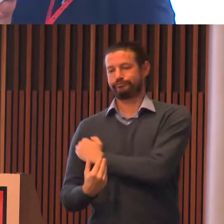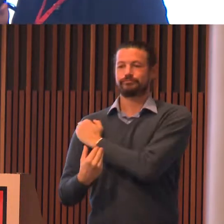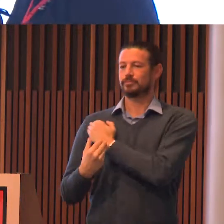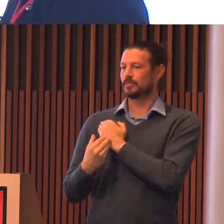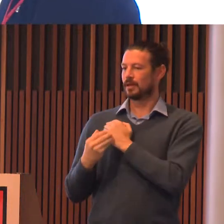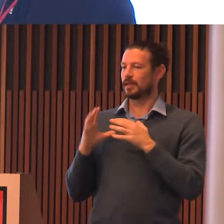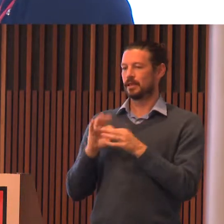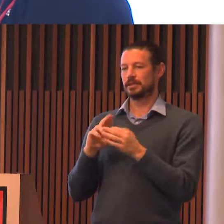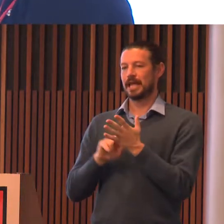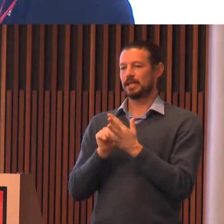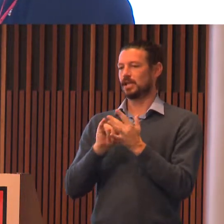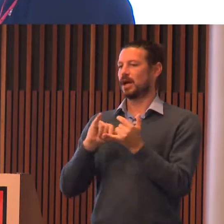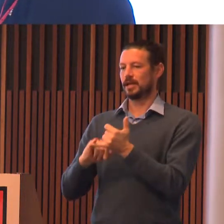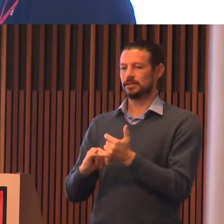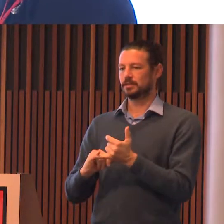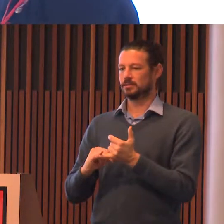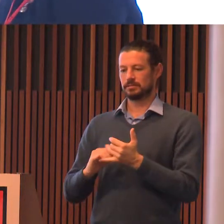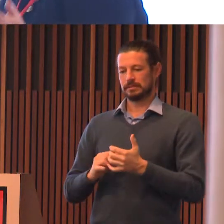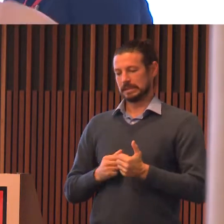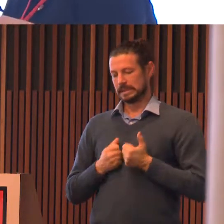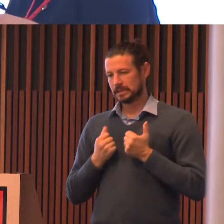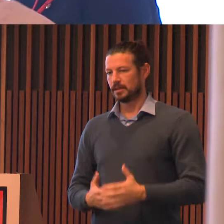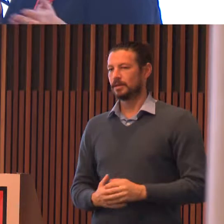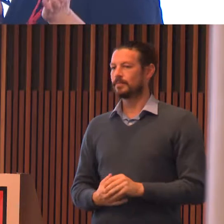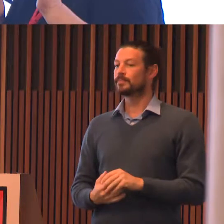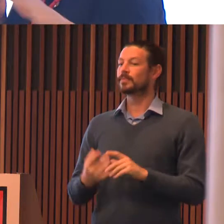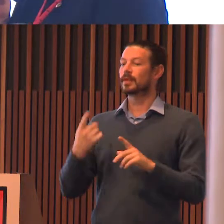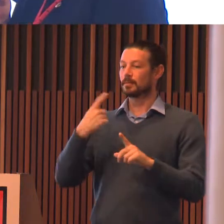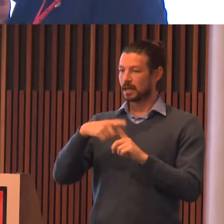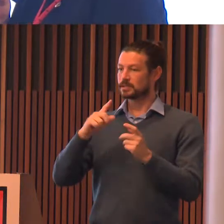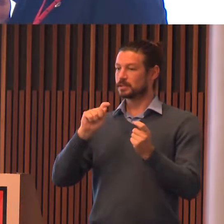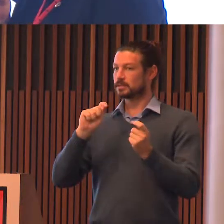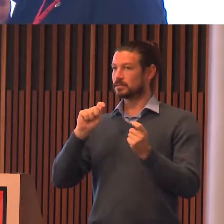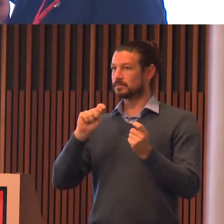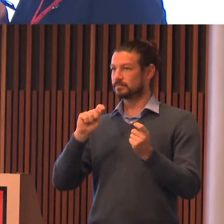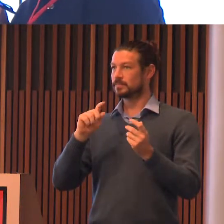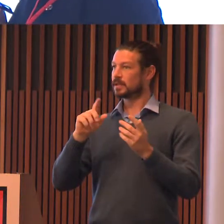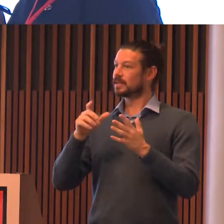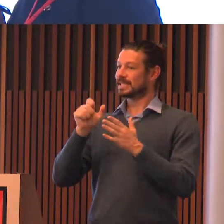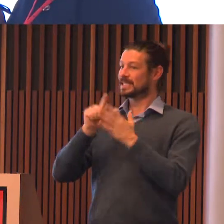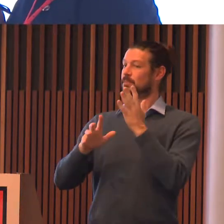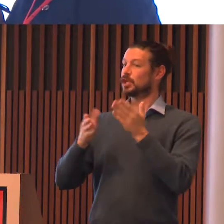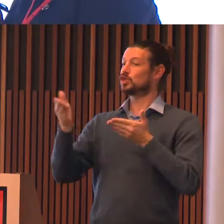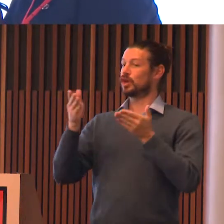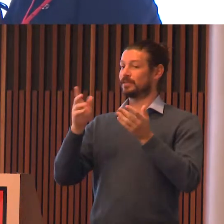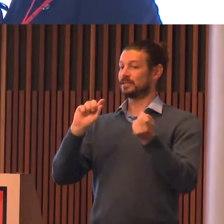NDIS and the transformation that's happening in the disability service sector,